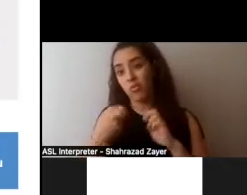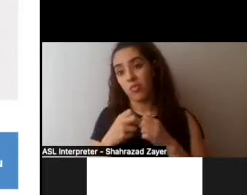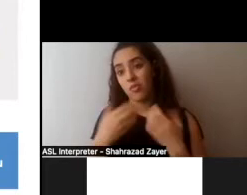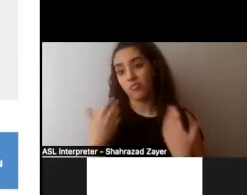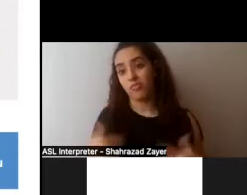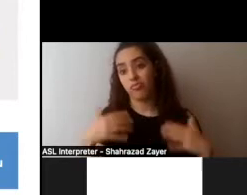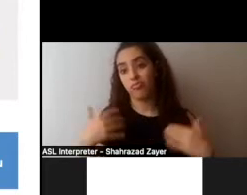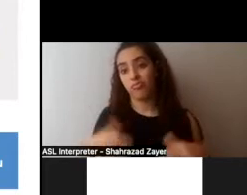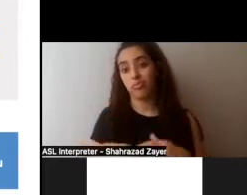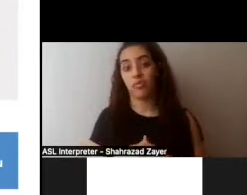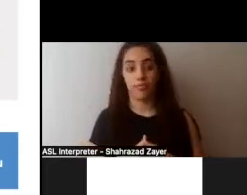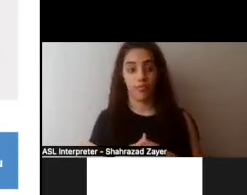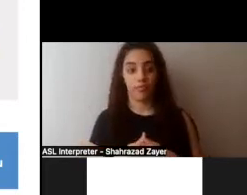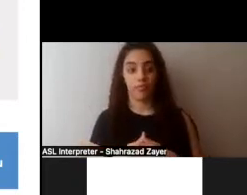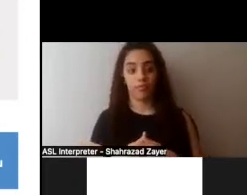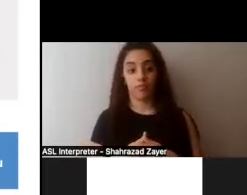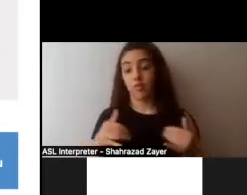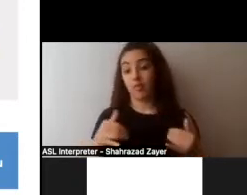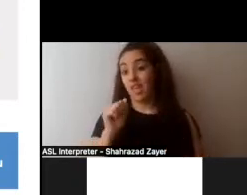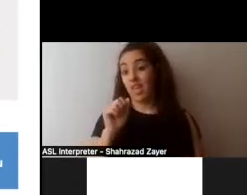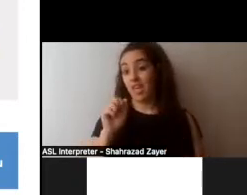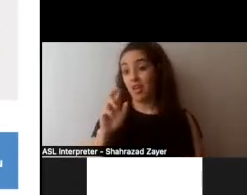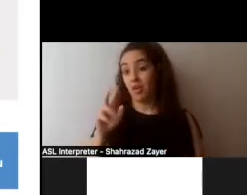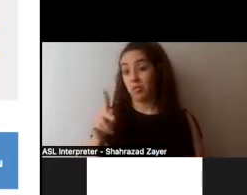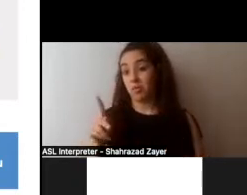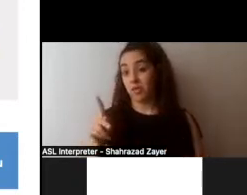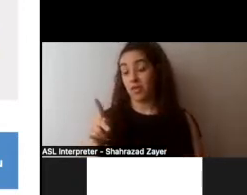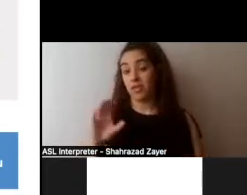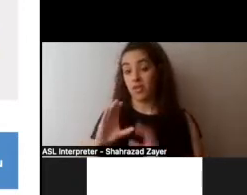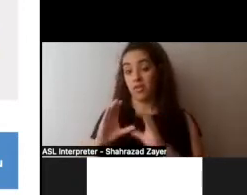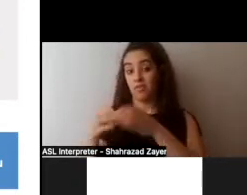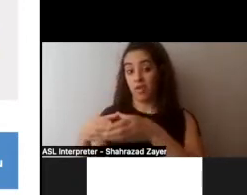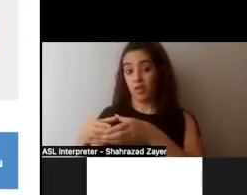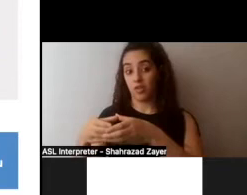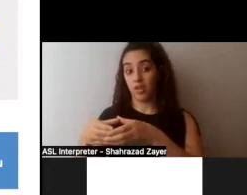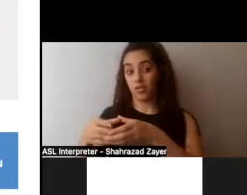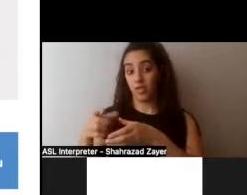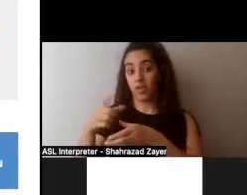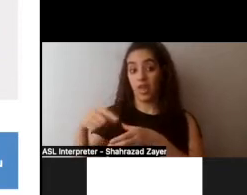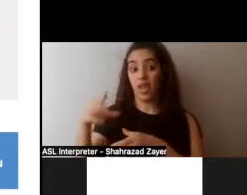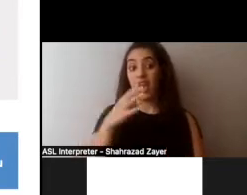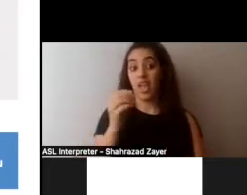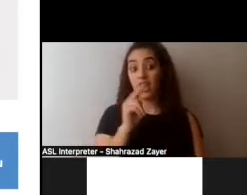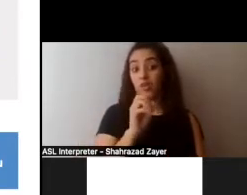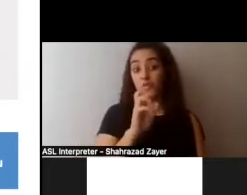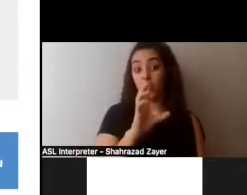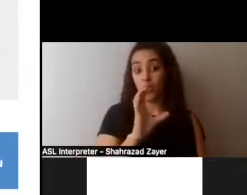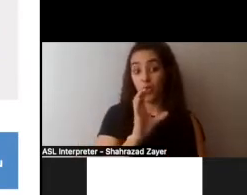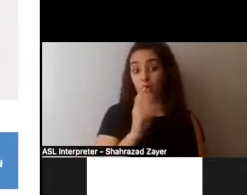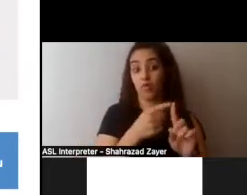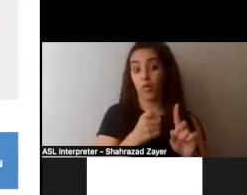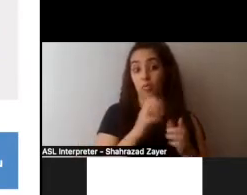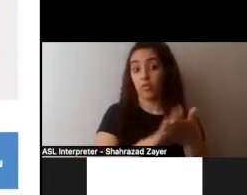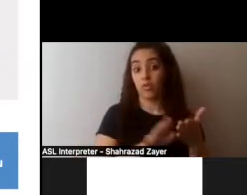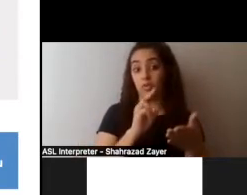Further, the AARP Foundation and the NORC at University of Chicago have produced an